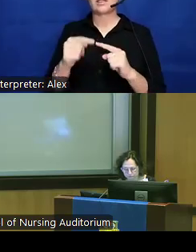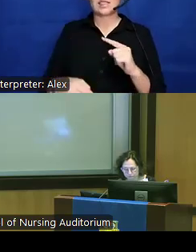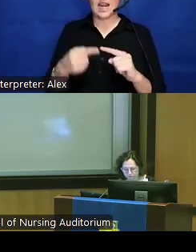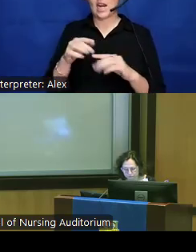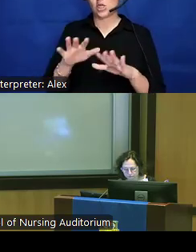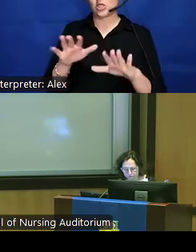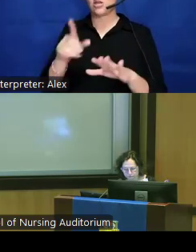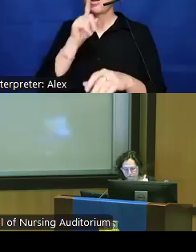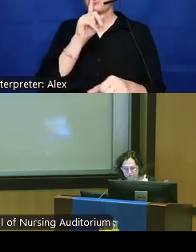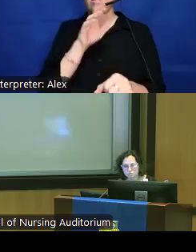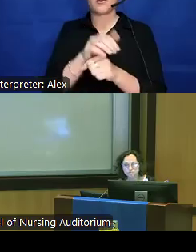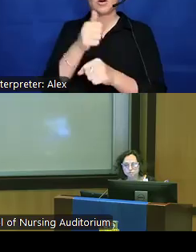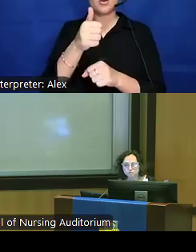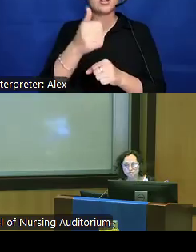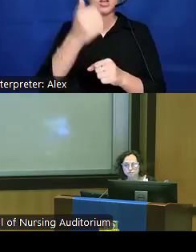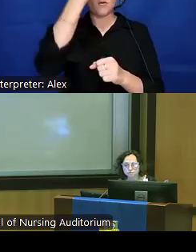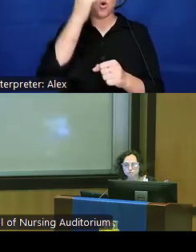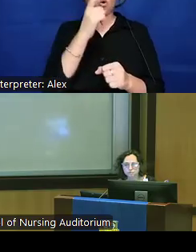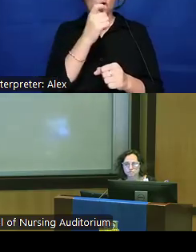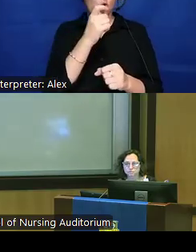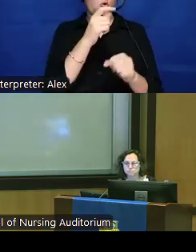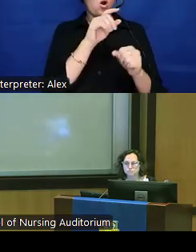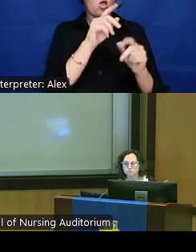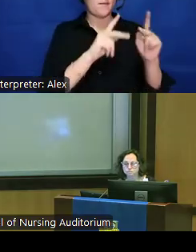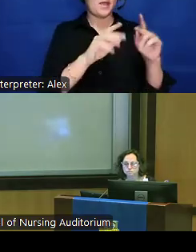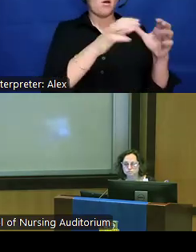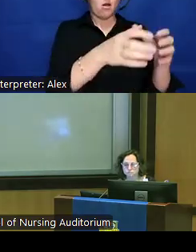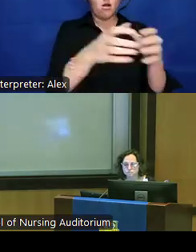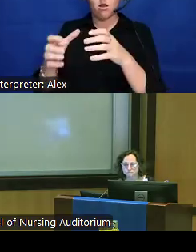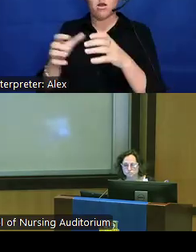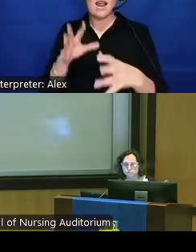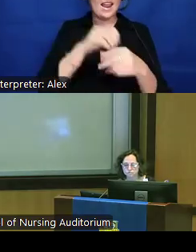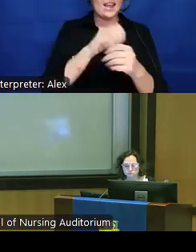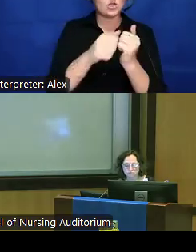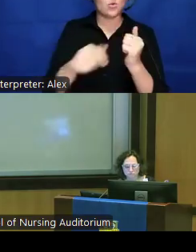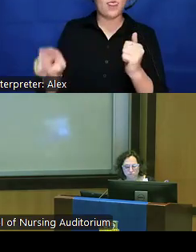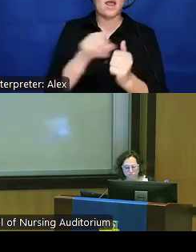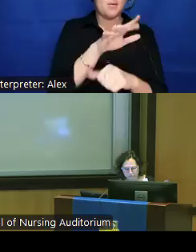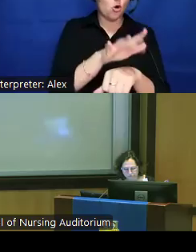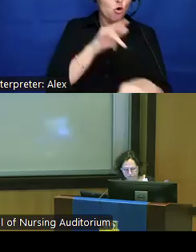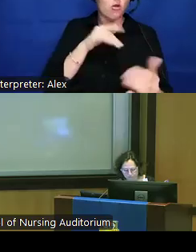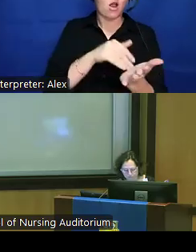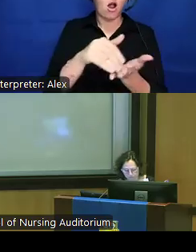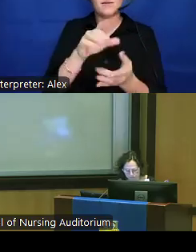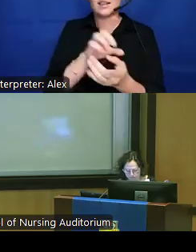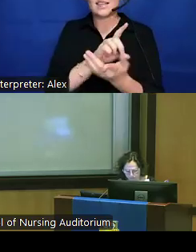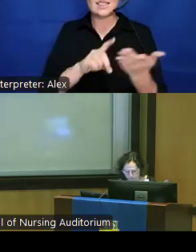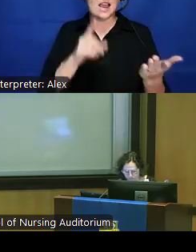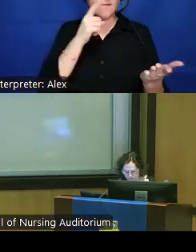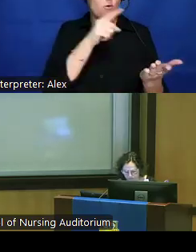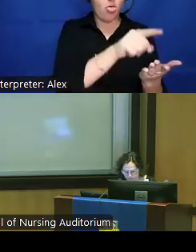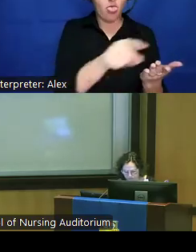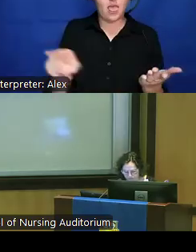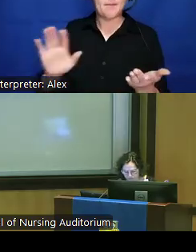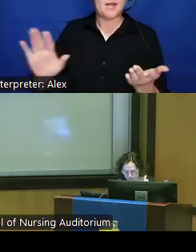that you map out who the constituents are, that you engage with them early and often, and that you design for them and their context is really important.